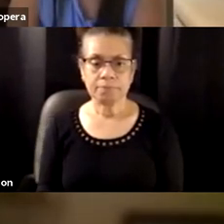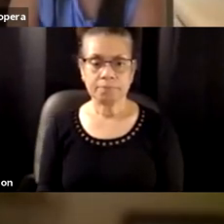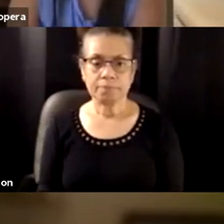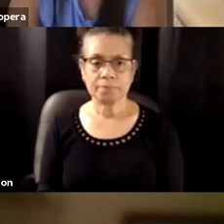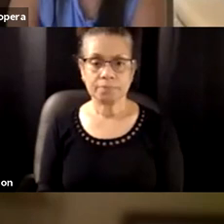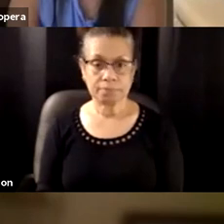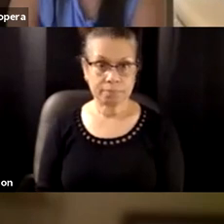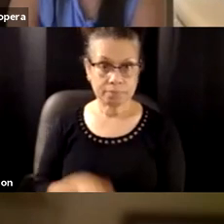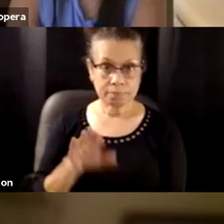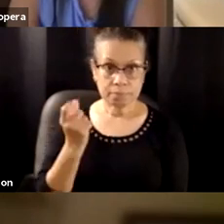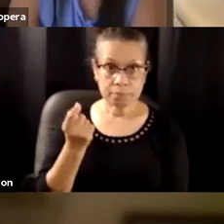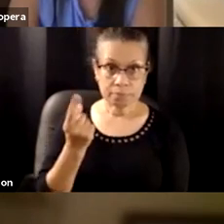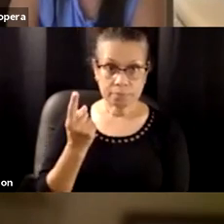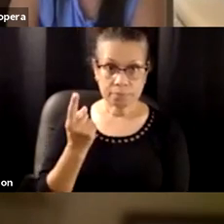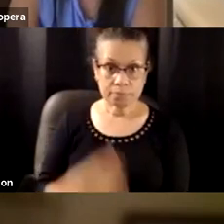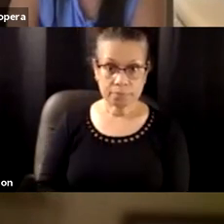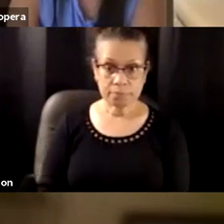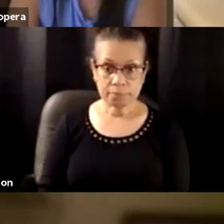do you see the one i mean